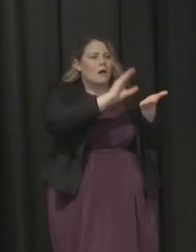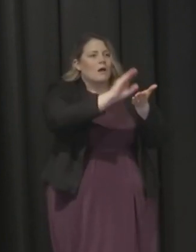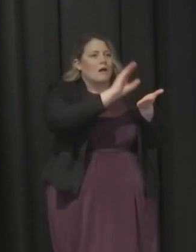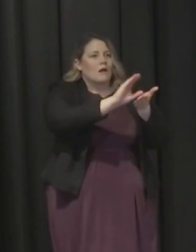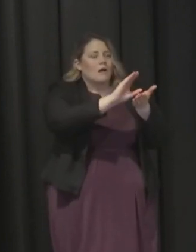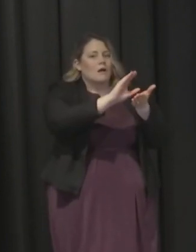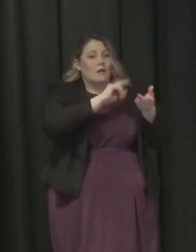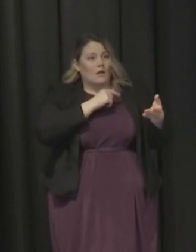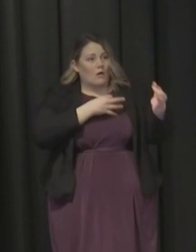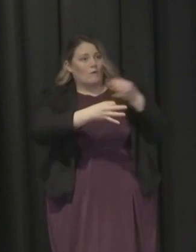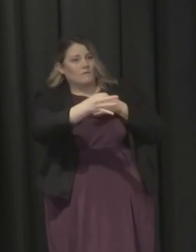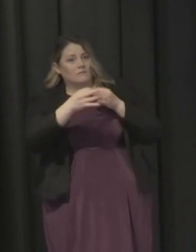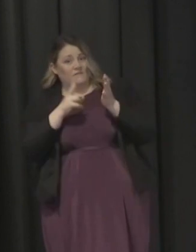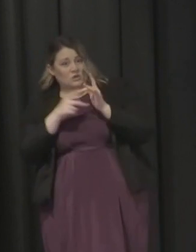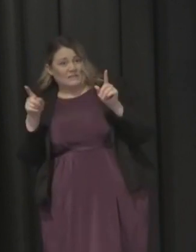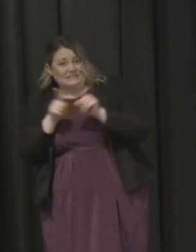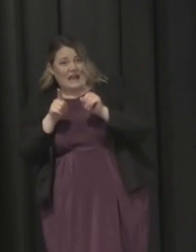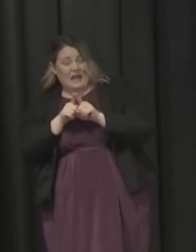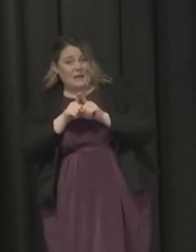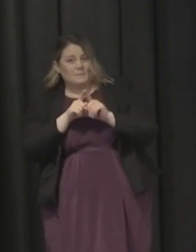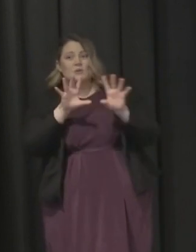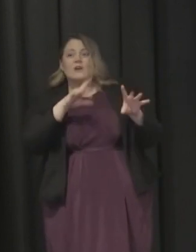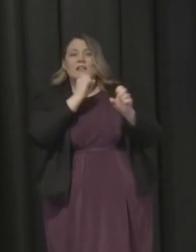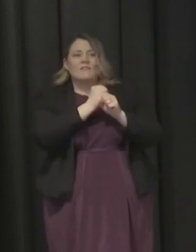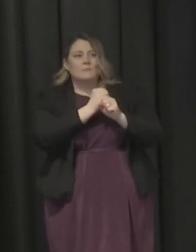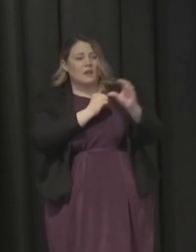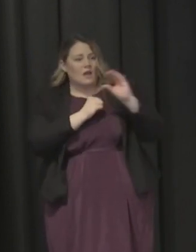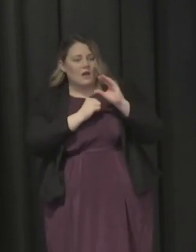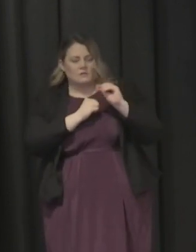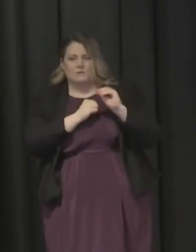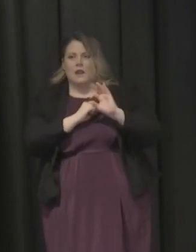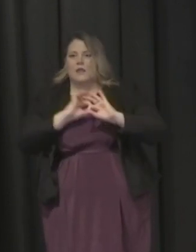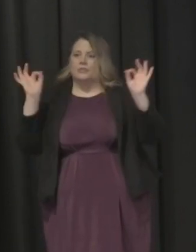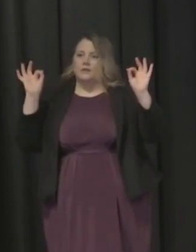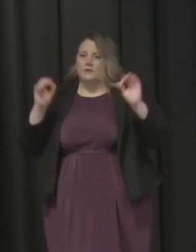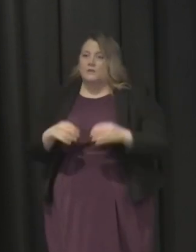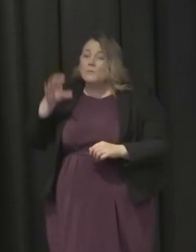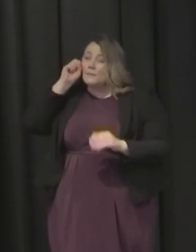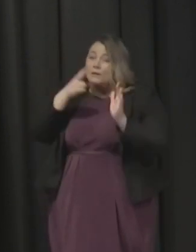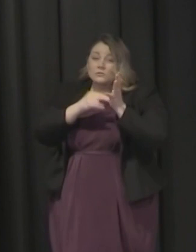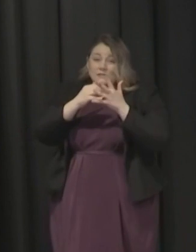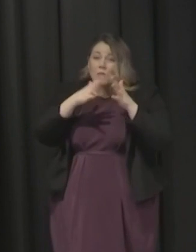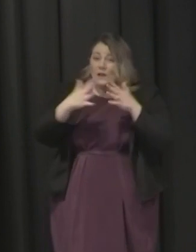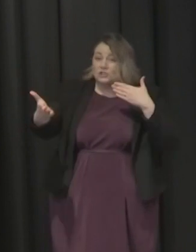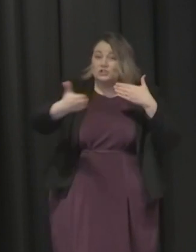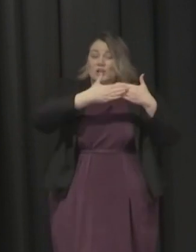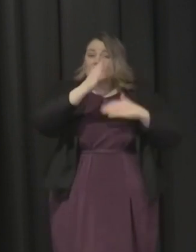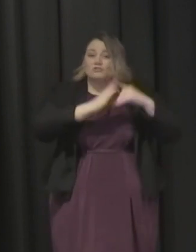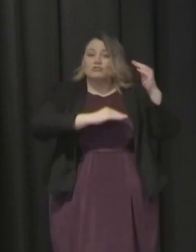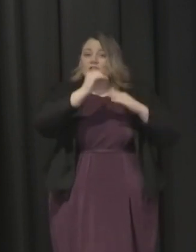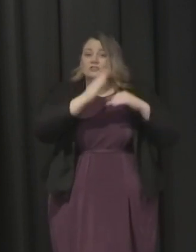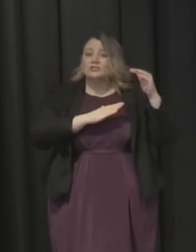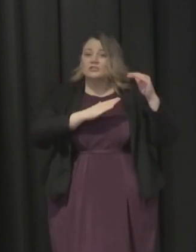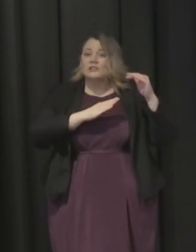Treasurer for Sydney as well, it would appear. He might be from Victoria, but he's certainly not for Victorians.